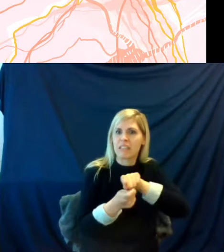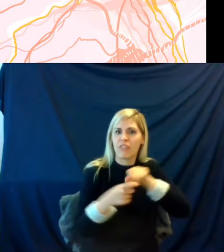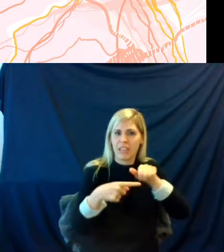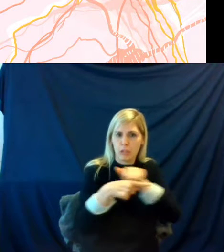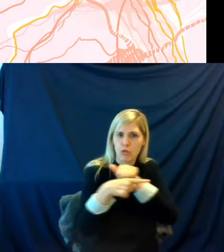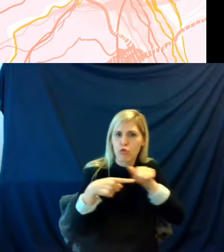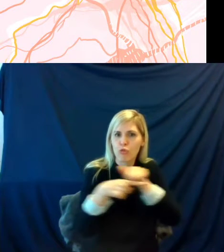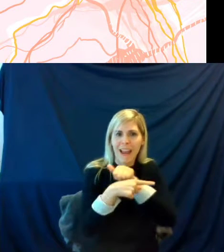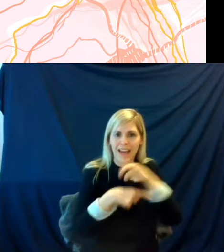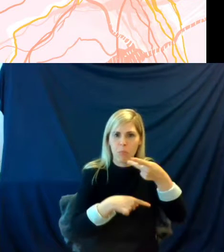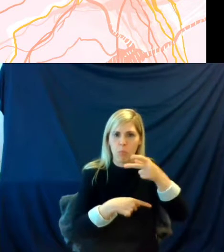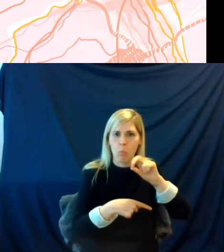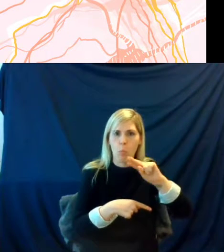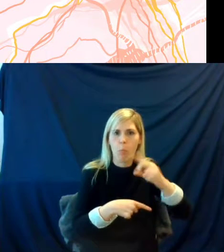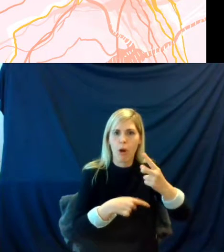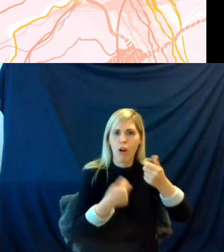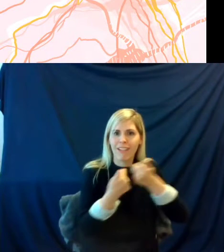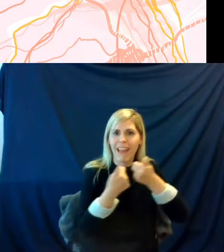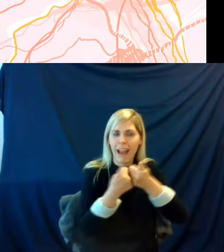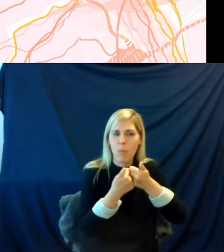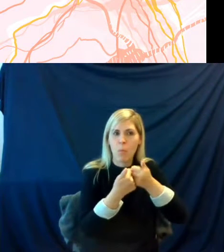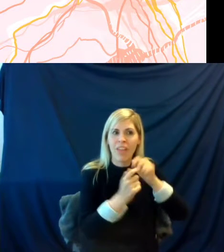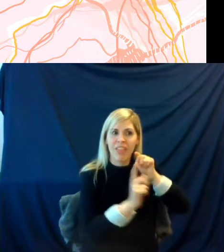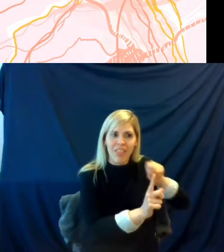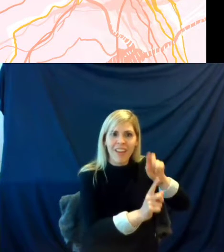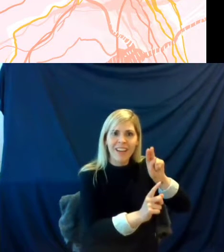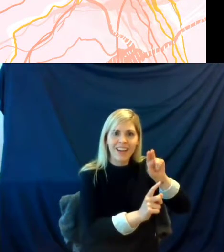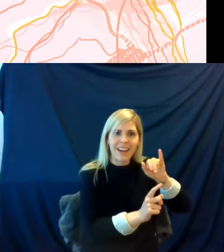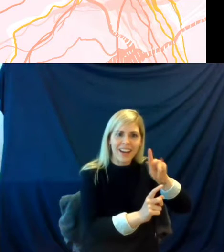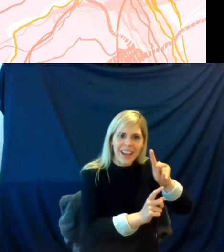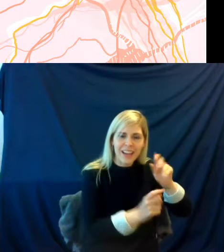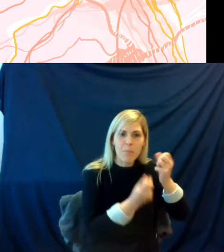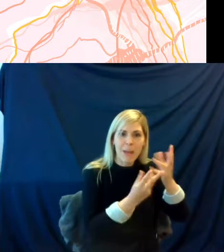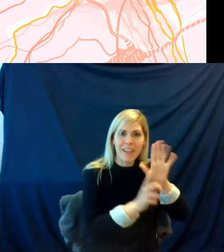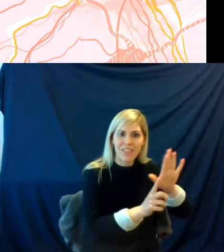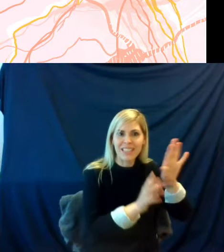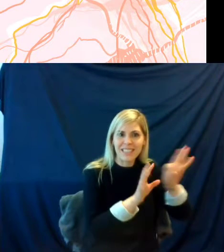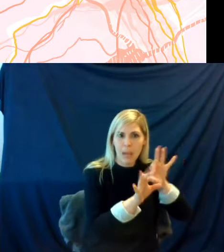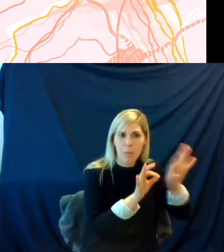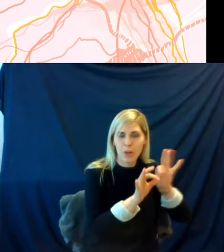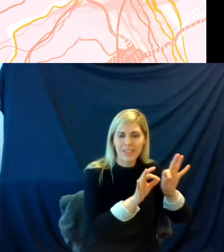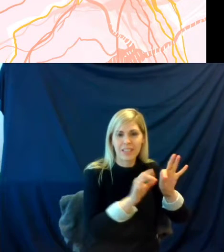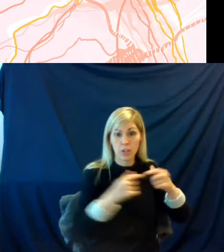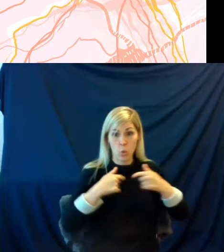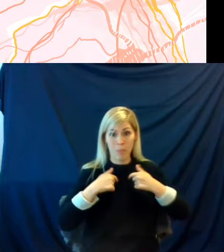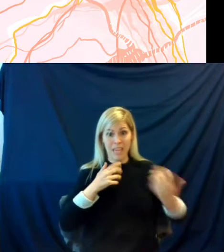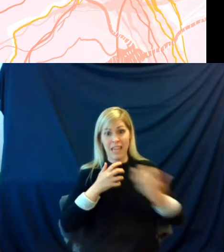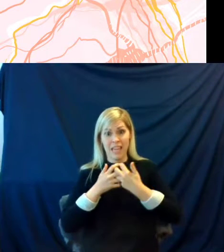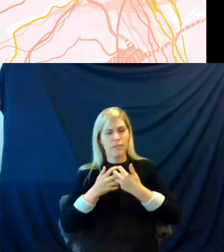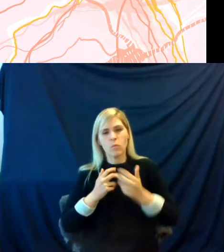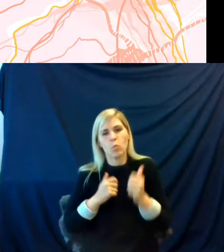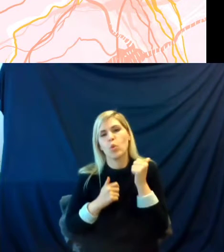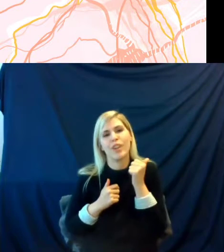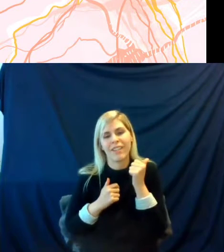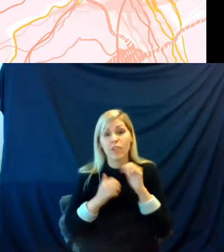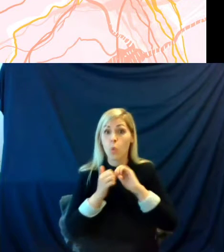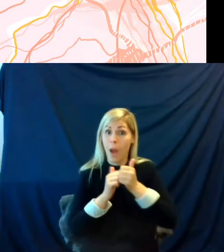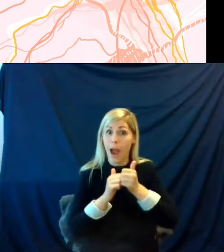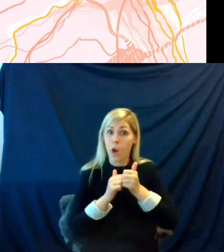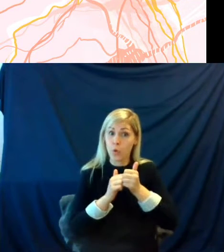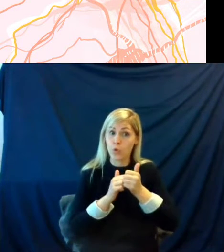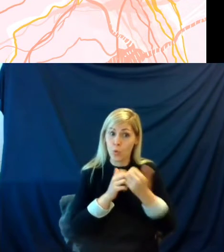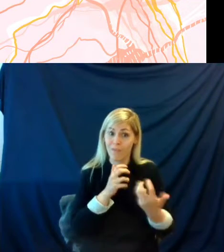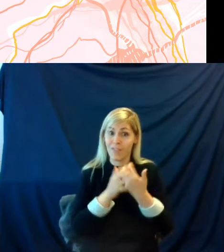specifically trained our Pong game with a lot of samples of Nick, and so it wouldn't work on me, for example. And the way to make it work on